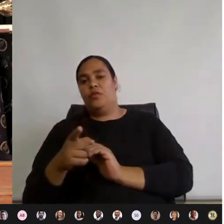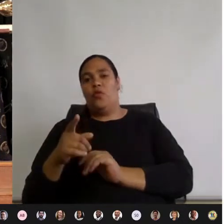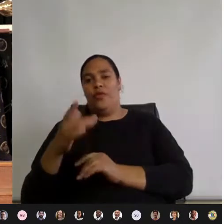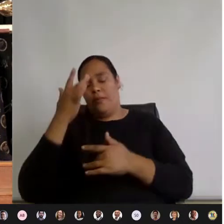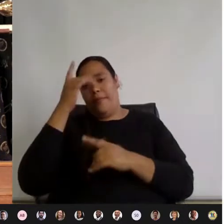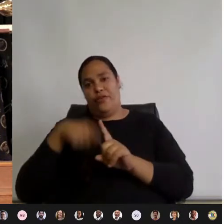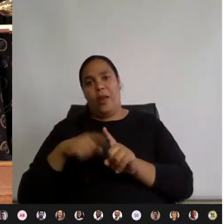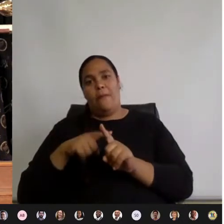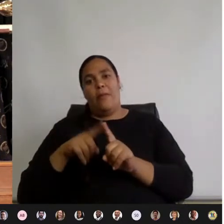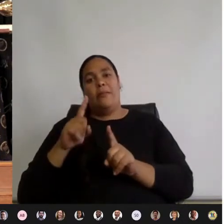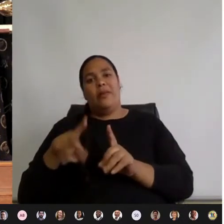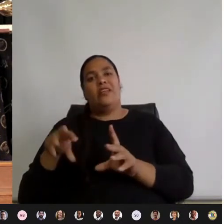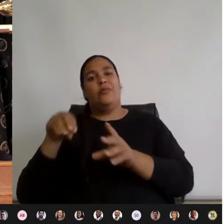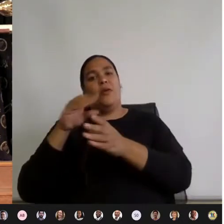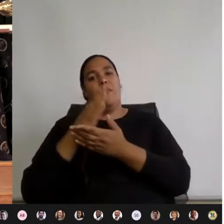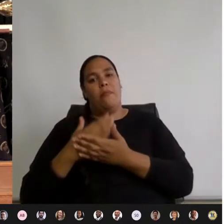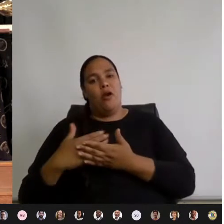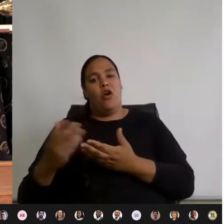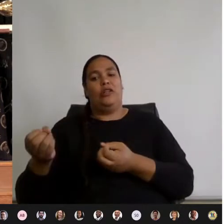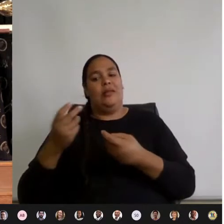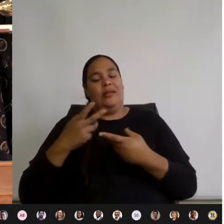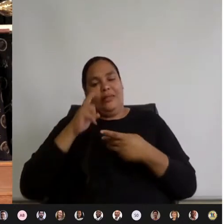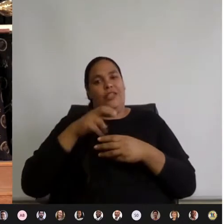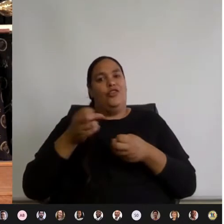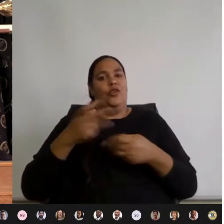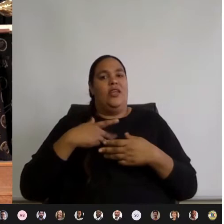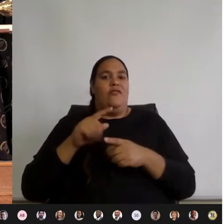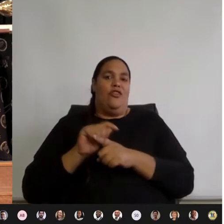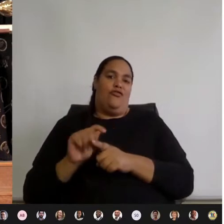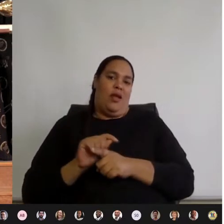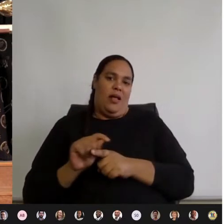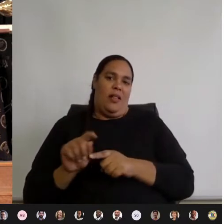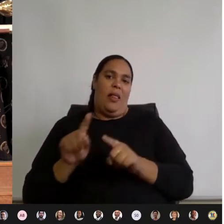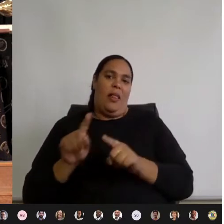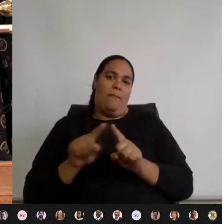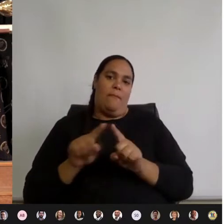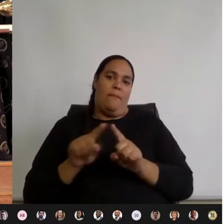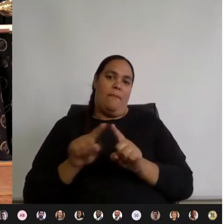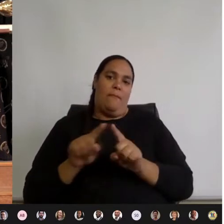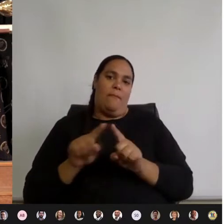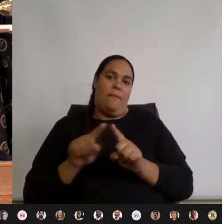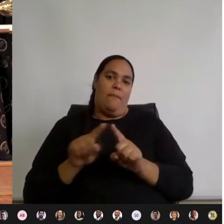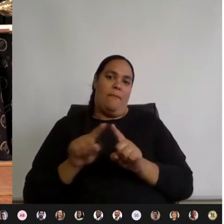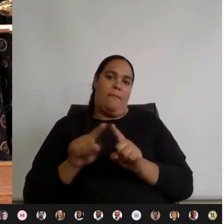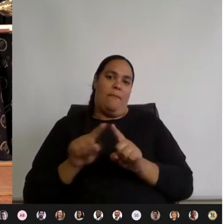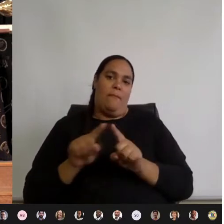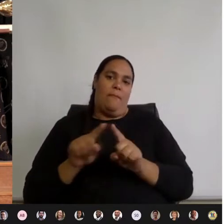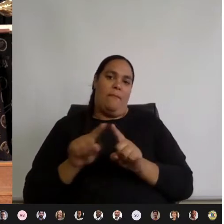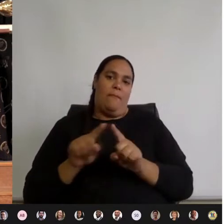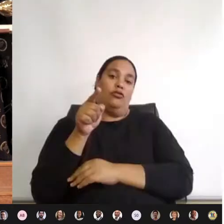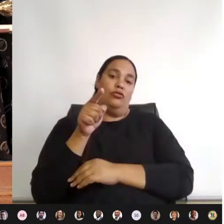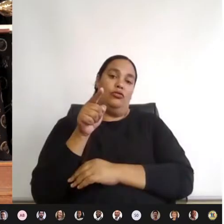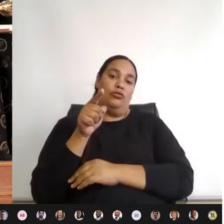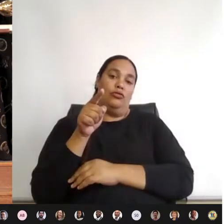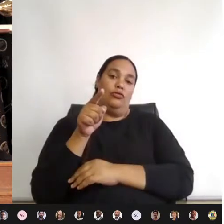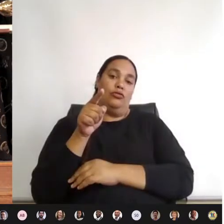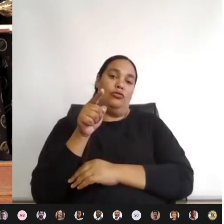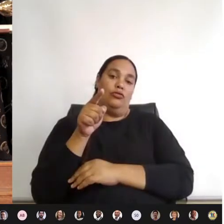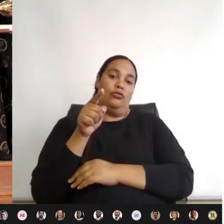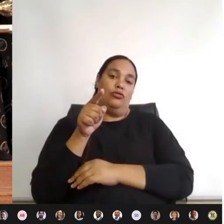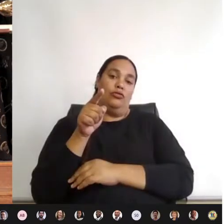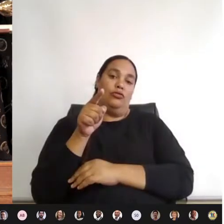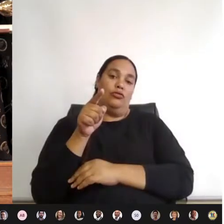must be part of also giving us data on that trial. But I also, as I spoke about the Stellenbosch and I think it's Stellenbosch-led